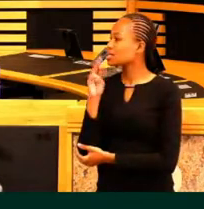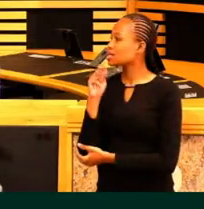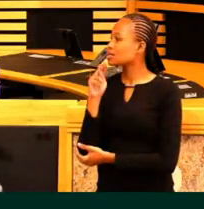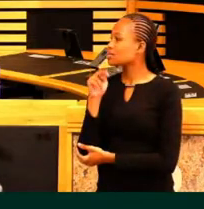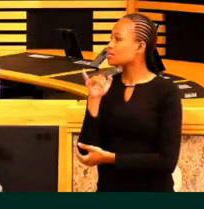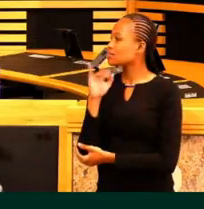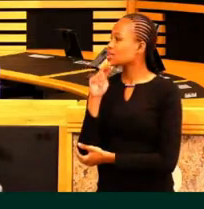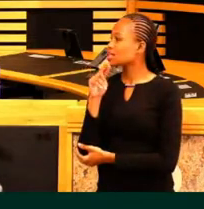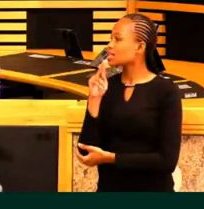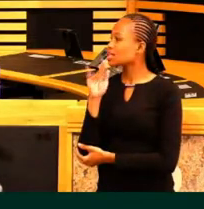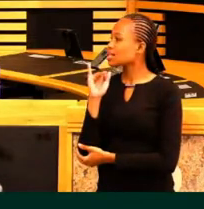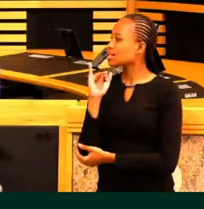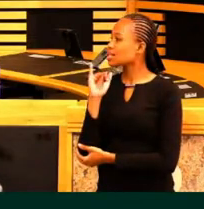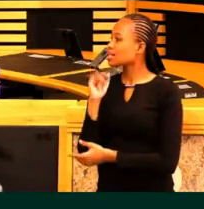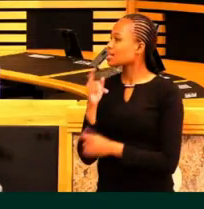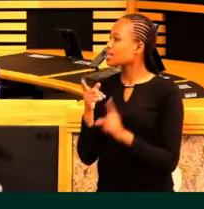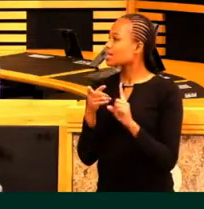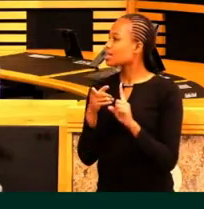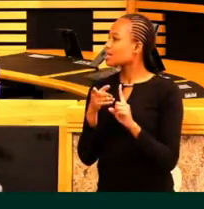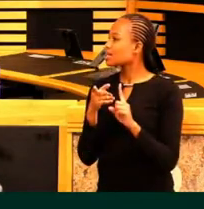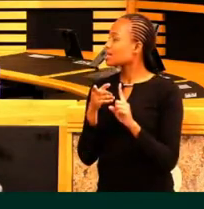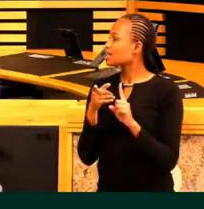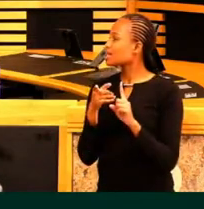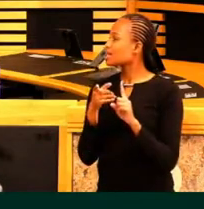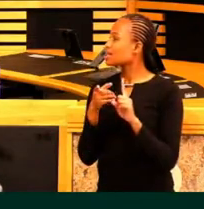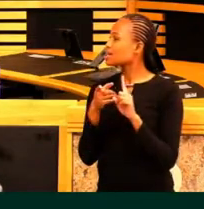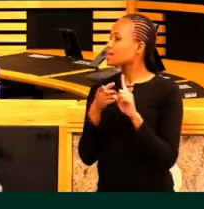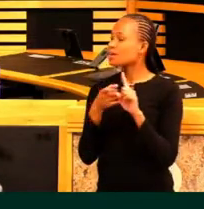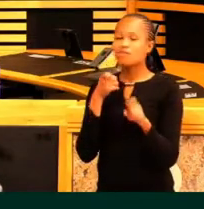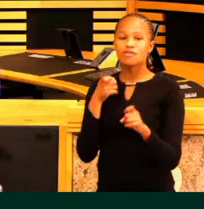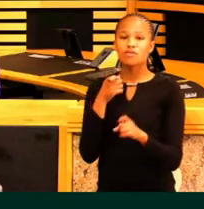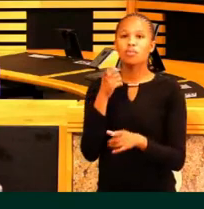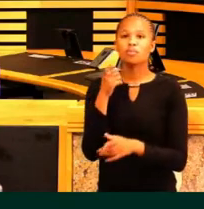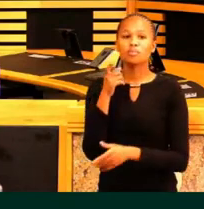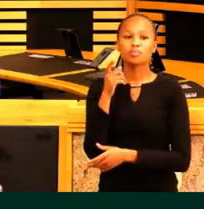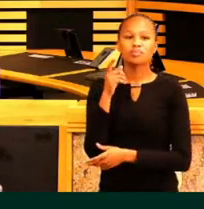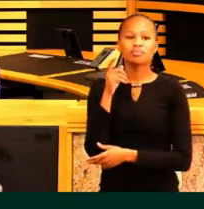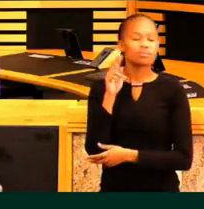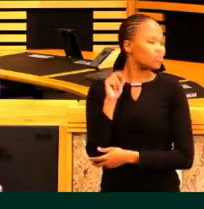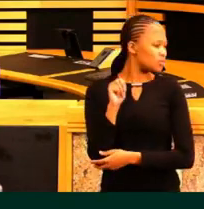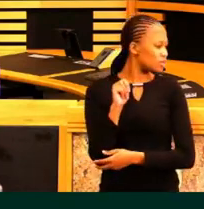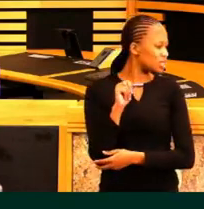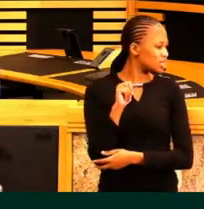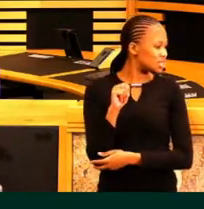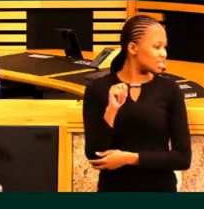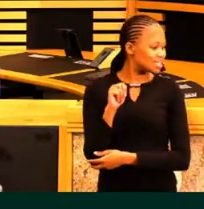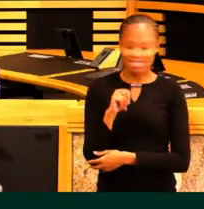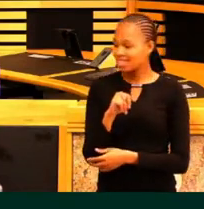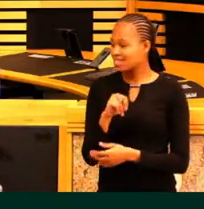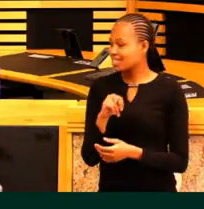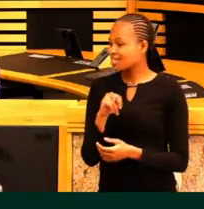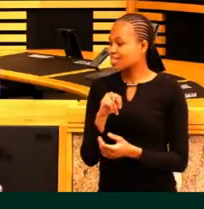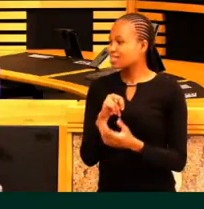Mandela Metro three minutes foreign